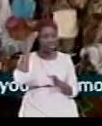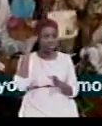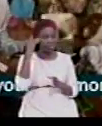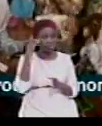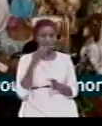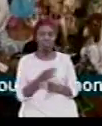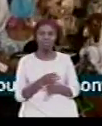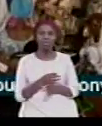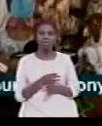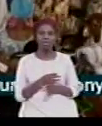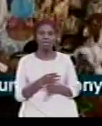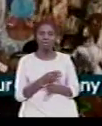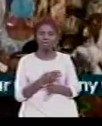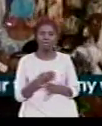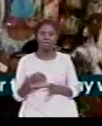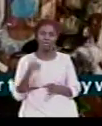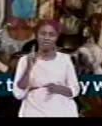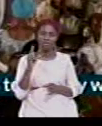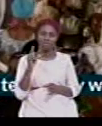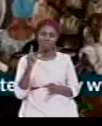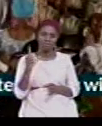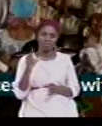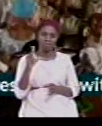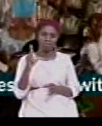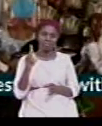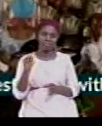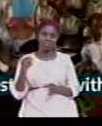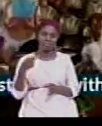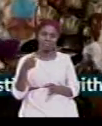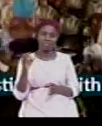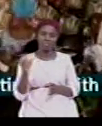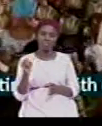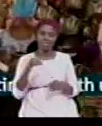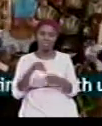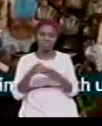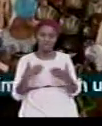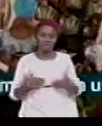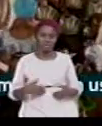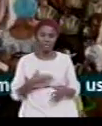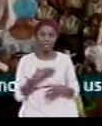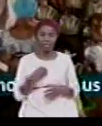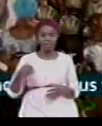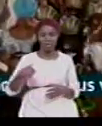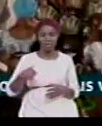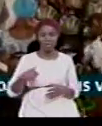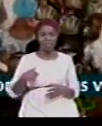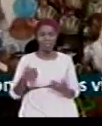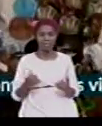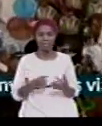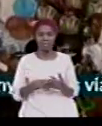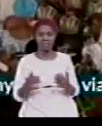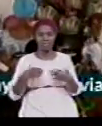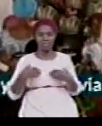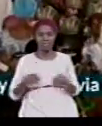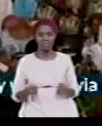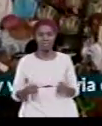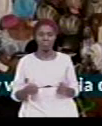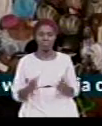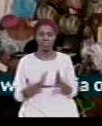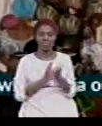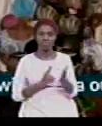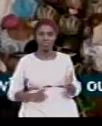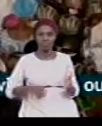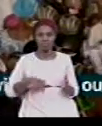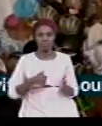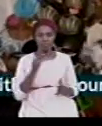and breast. Praise the Lord. Hallelujah. Patience Ibitoye is saying, praise the Lord. I want to thank God for his healing